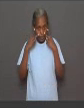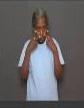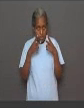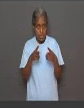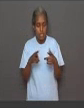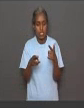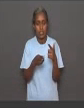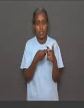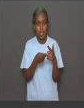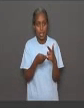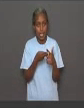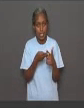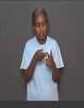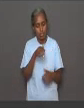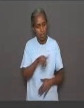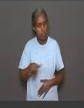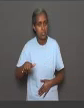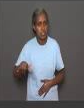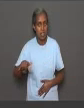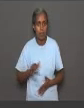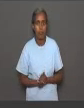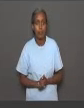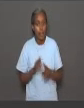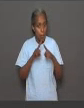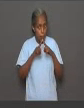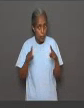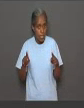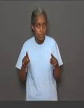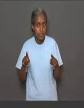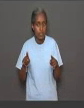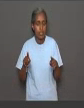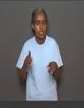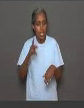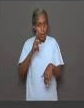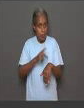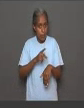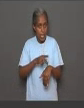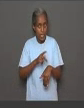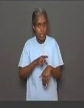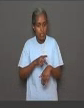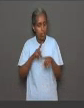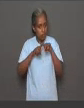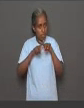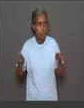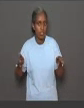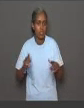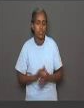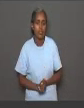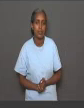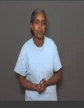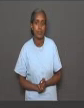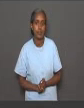the ranges are the same, but the periods are different.